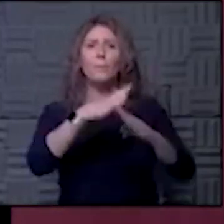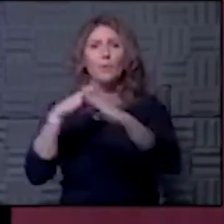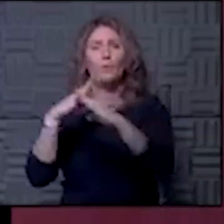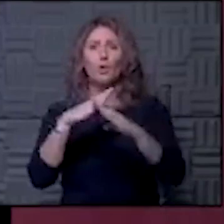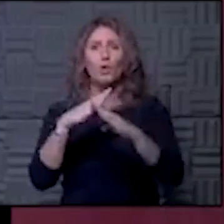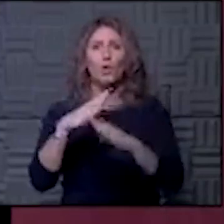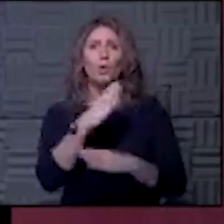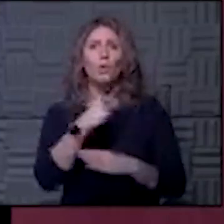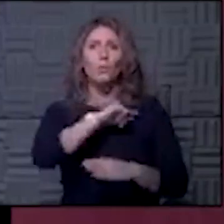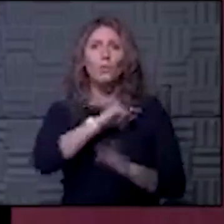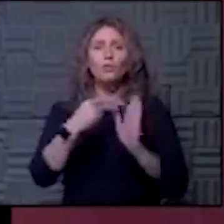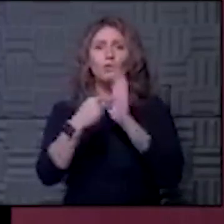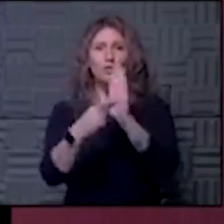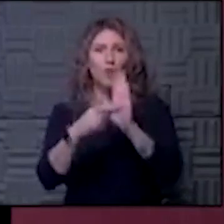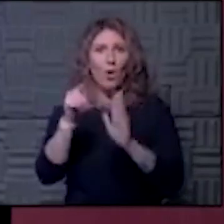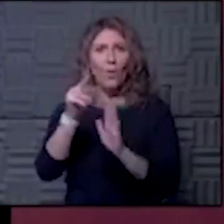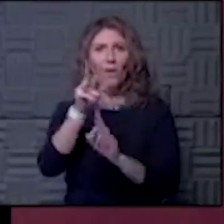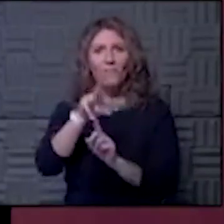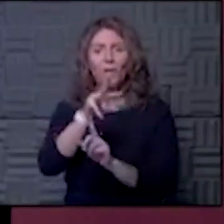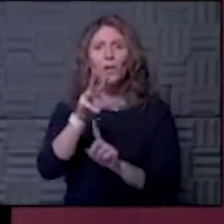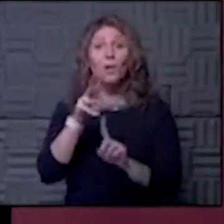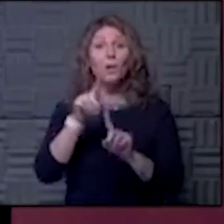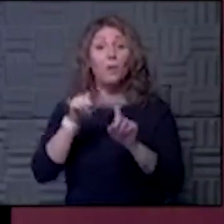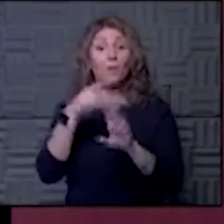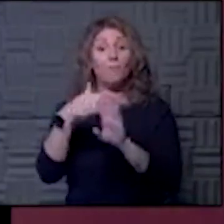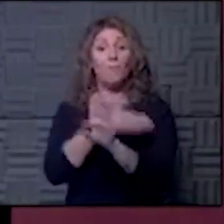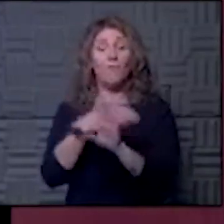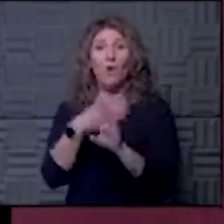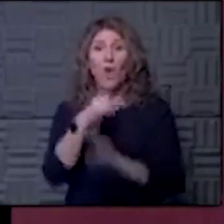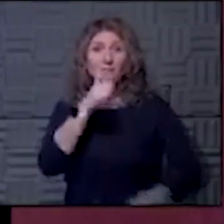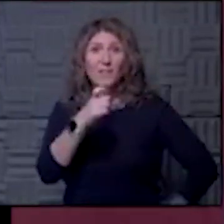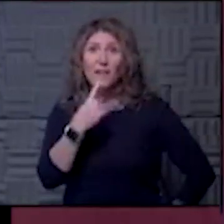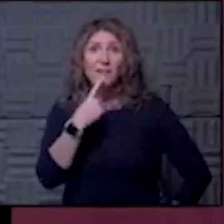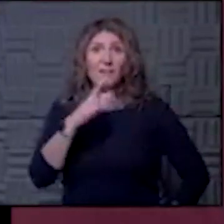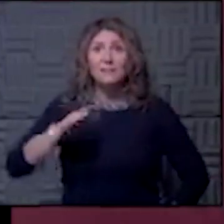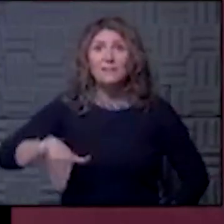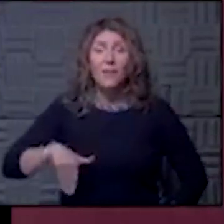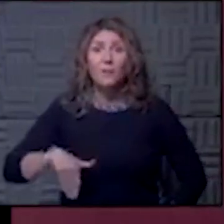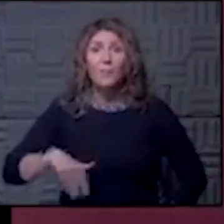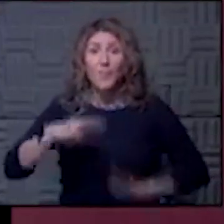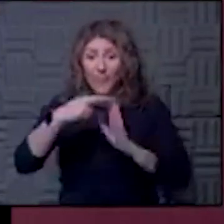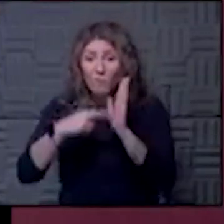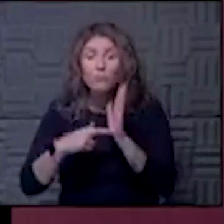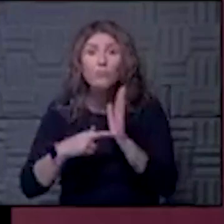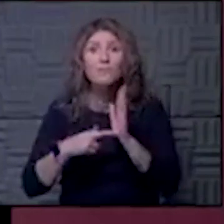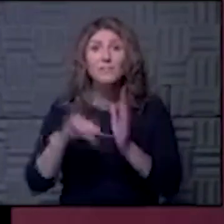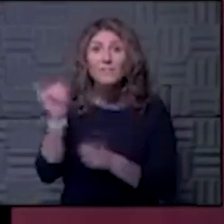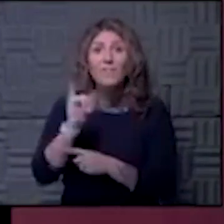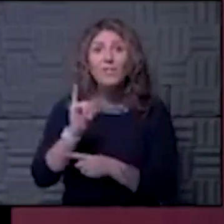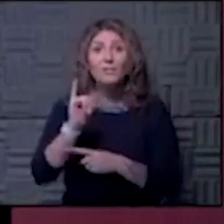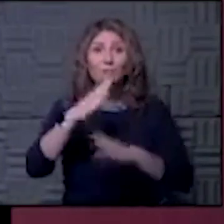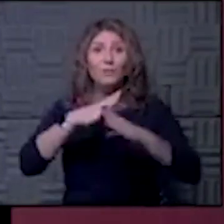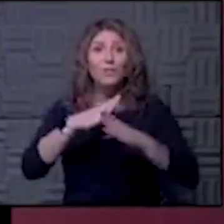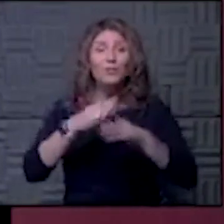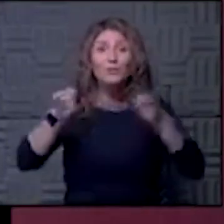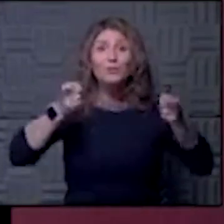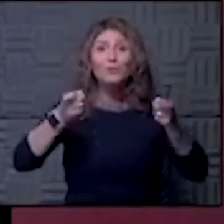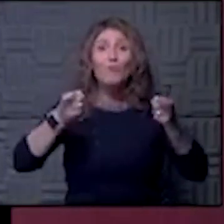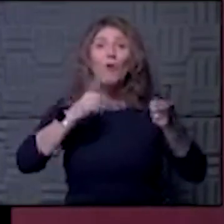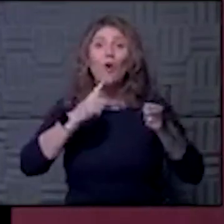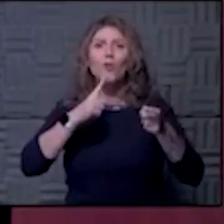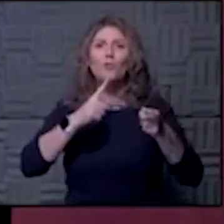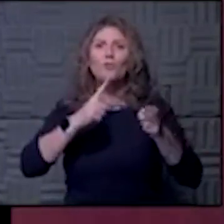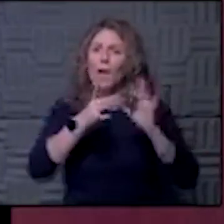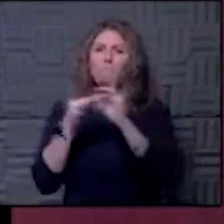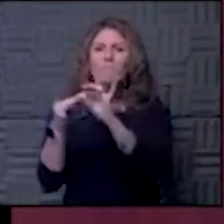video. But before we go, I have not yet said today that the rules of infection control travel with you wherever you